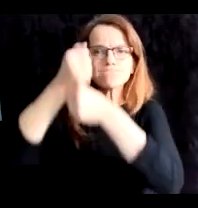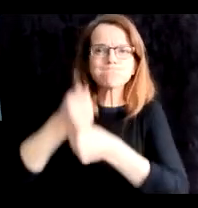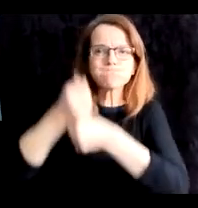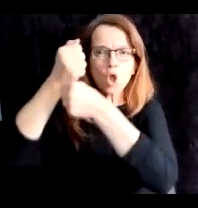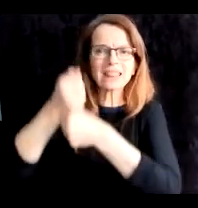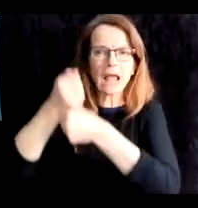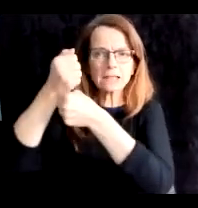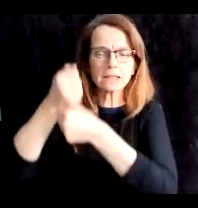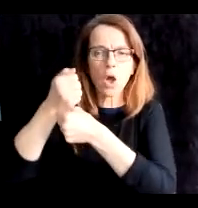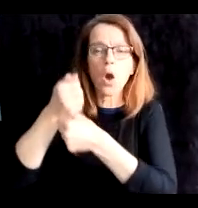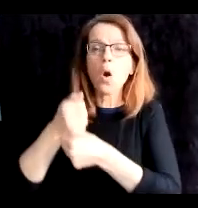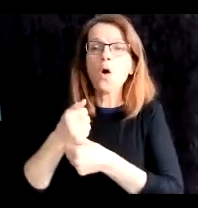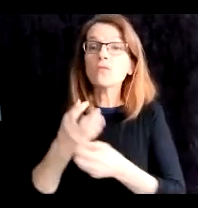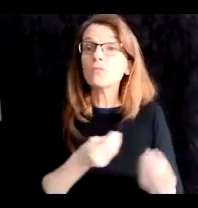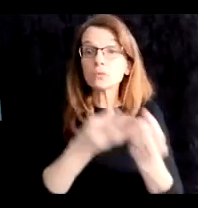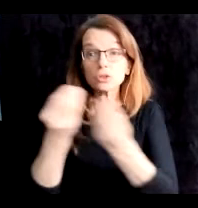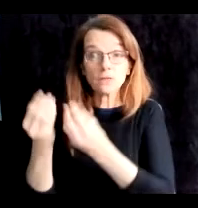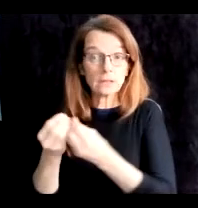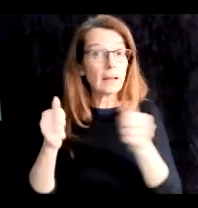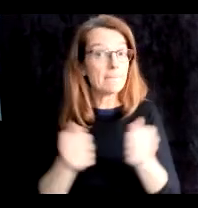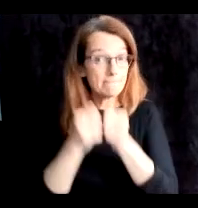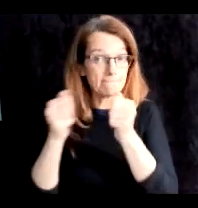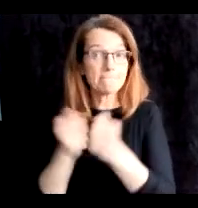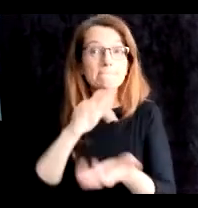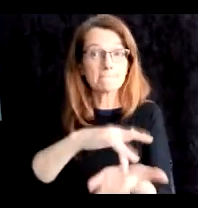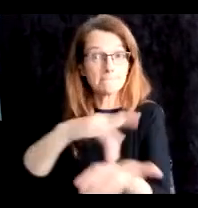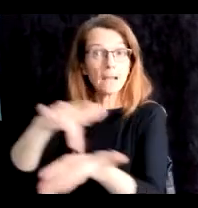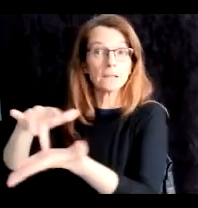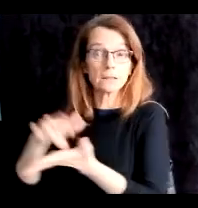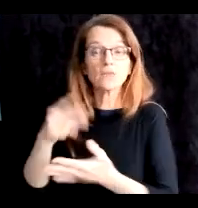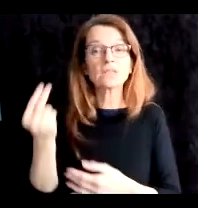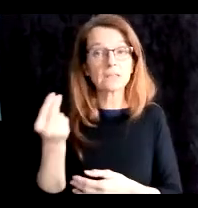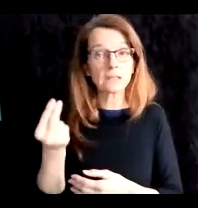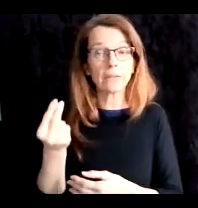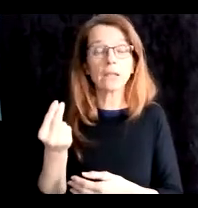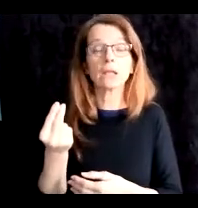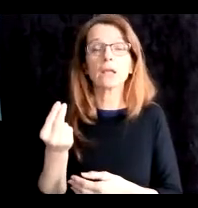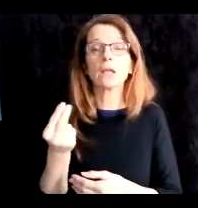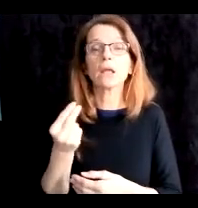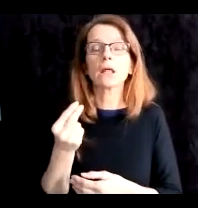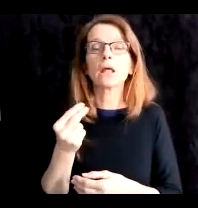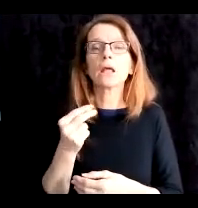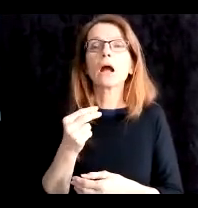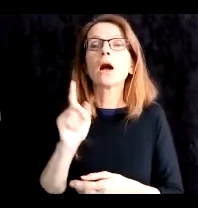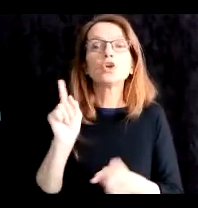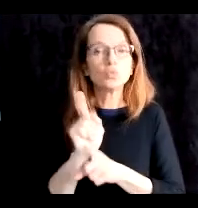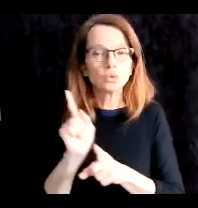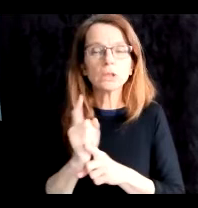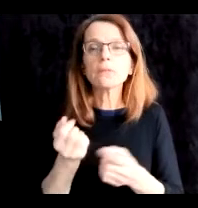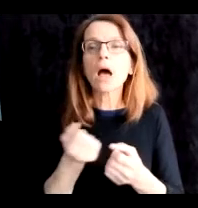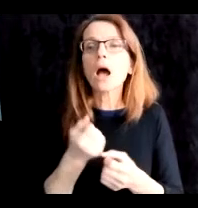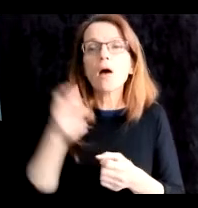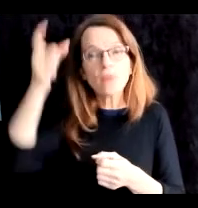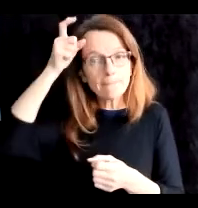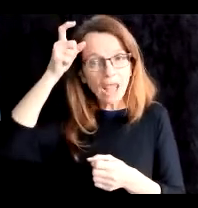Serbia and also at many spots in Belgrade. So the decision was to block the bridges for 2 hours to stop